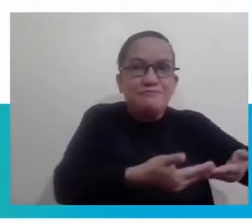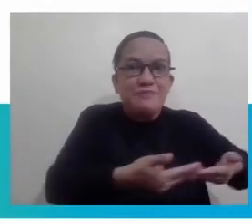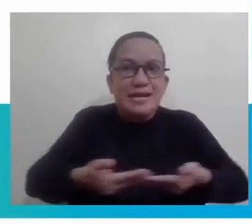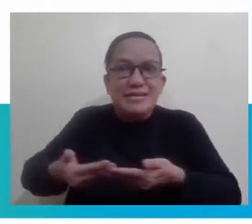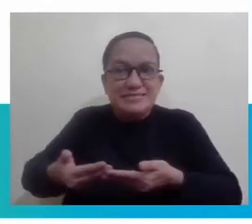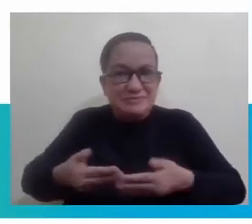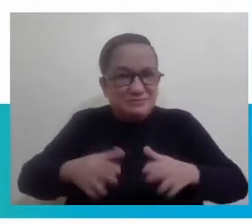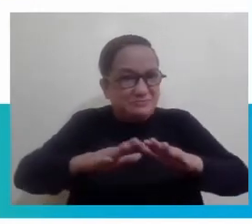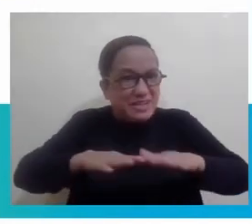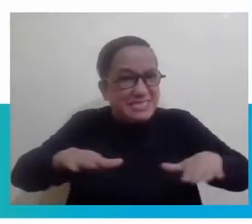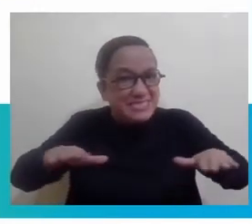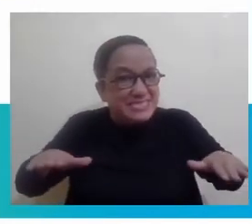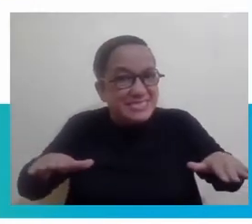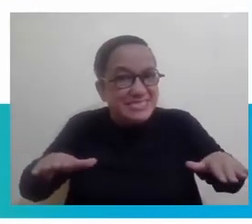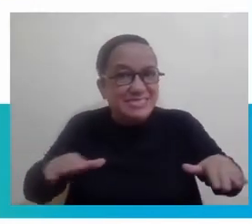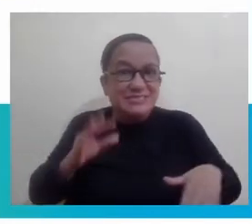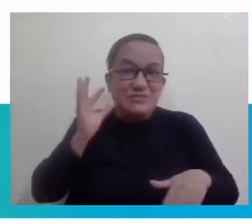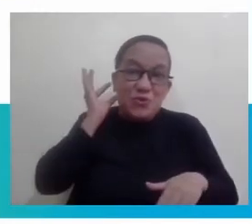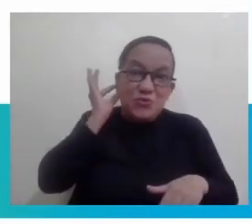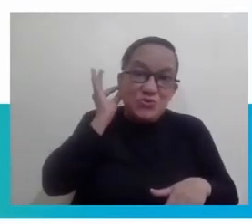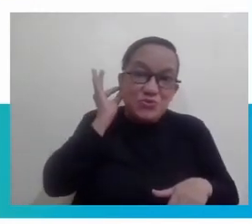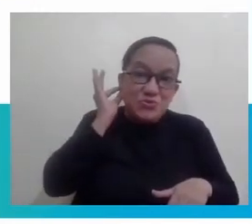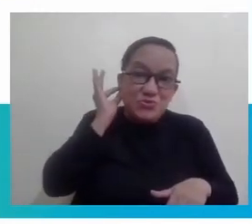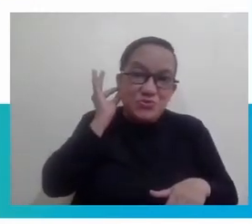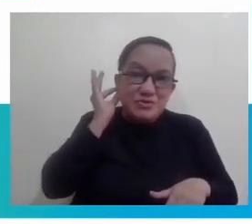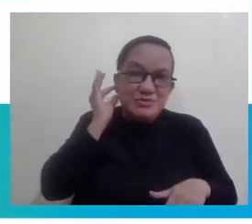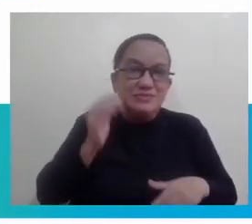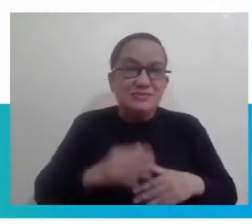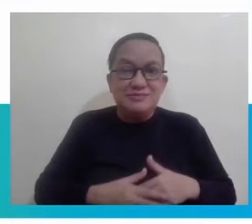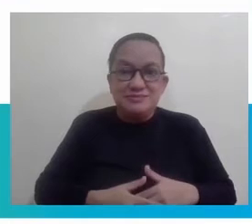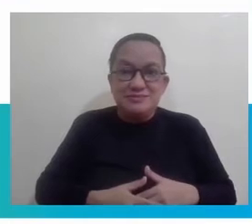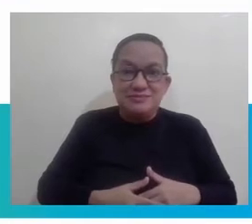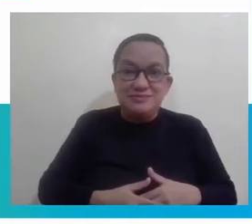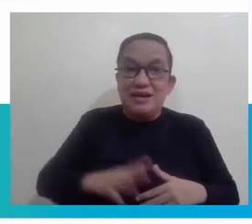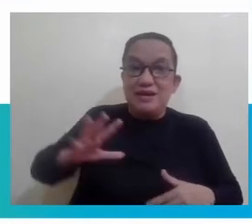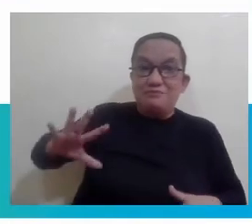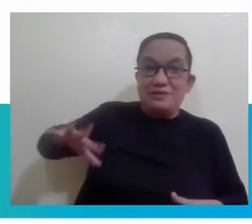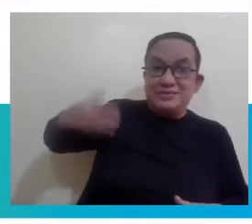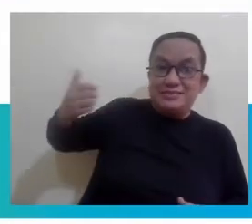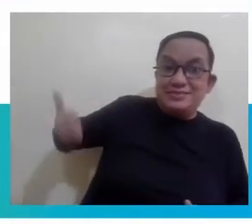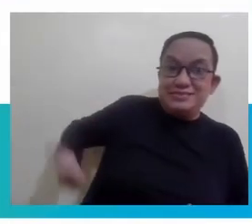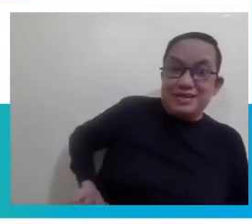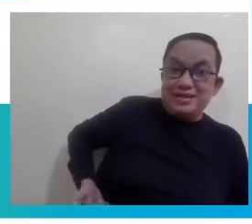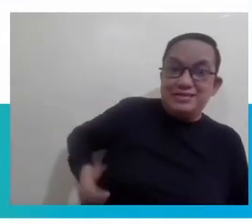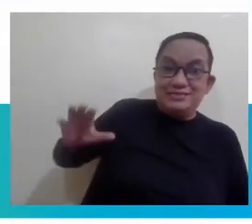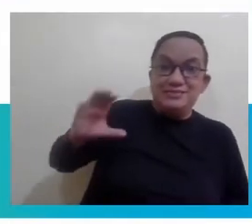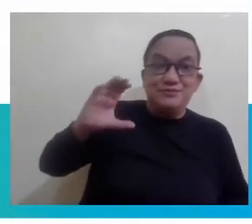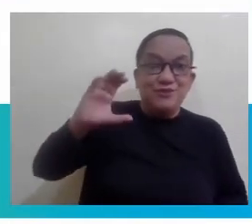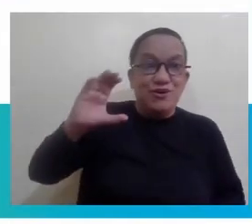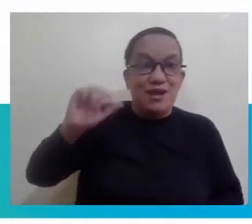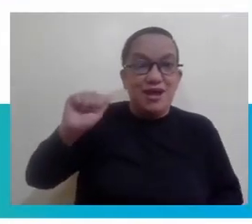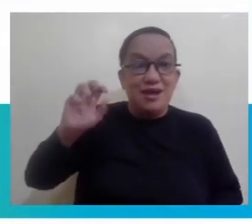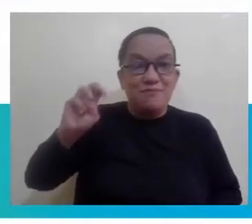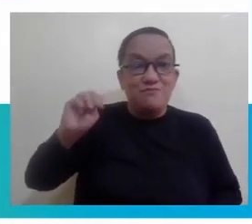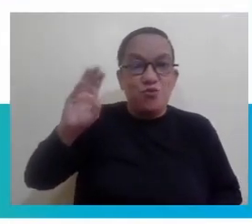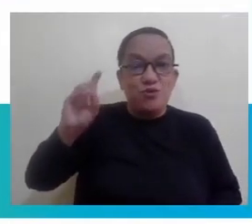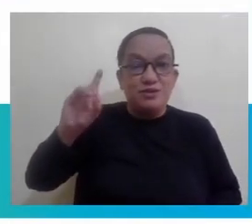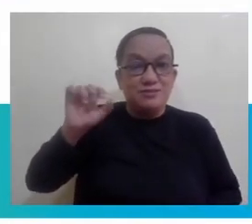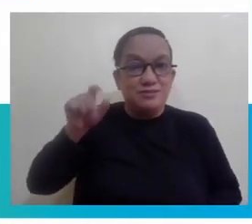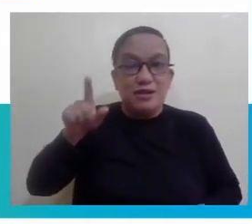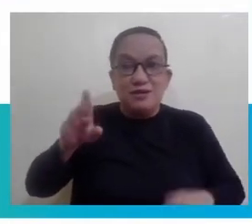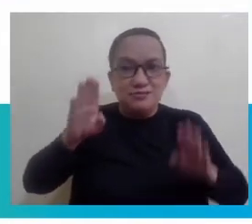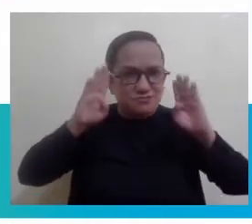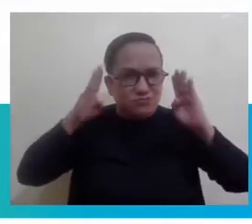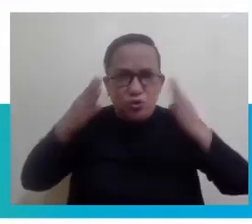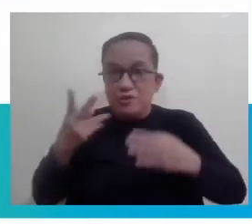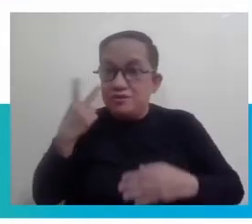from Cambodia, where the government of Cambodia is looking at fish products to be added